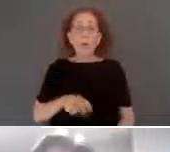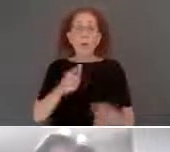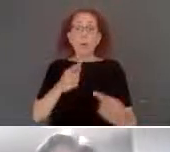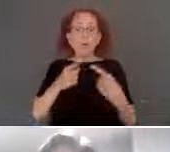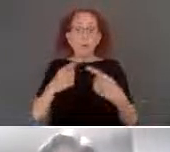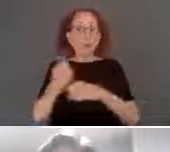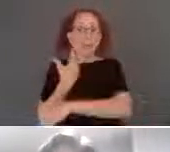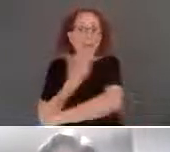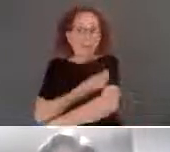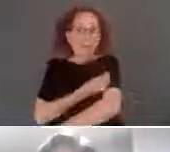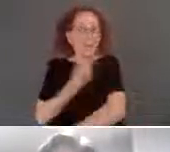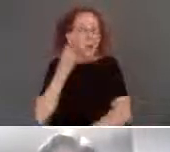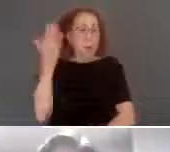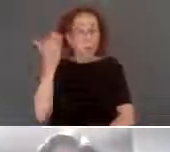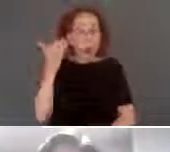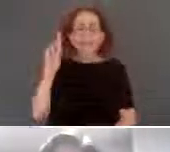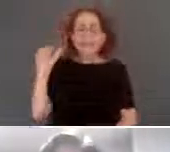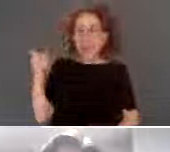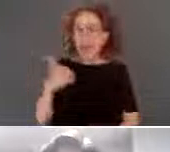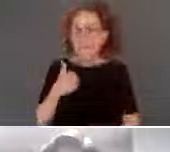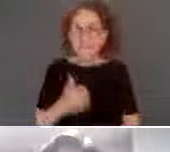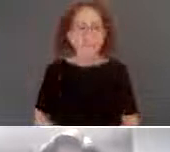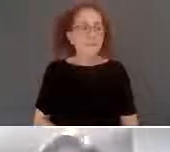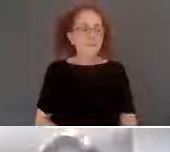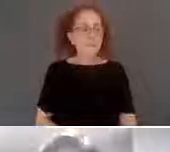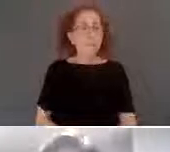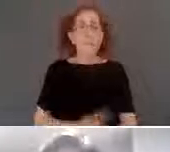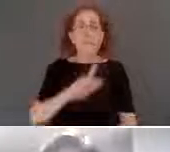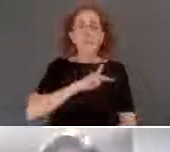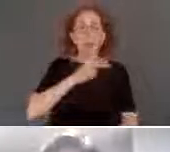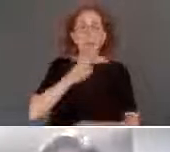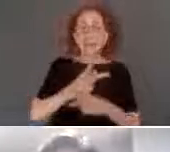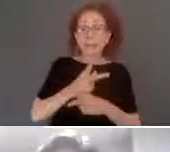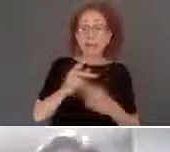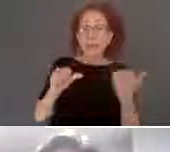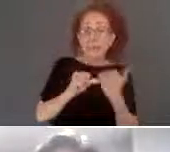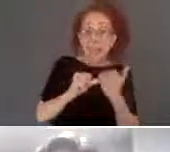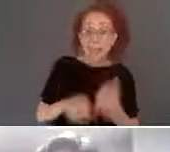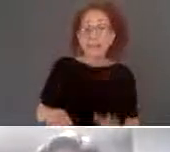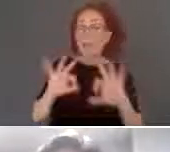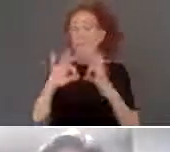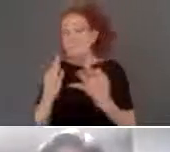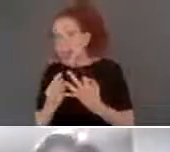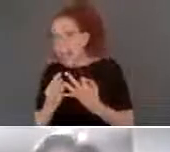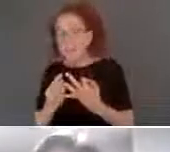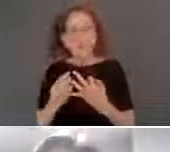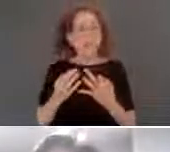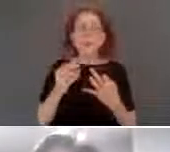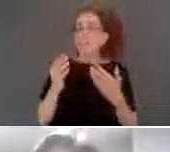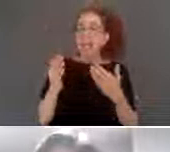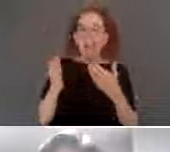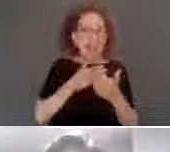a clinic due to a disability. And personal care attendants, family, and any other caregivers or residents of the